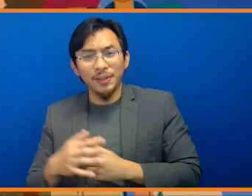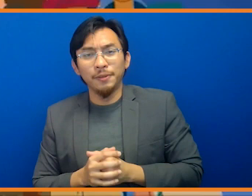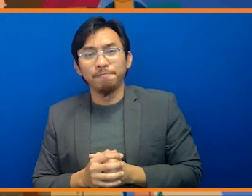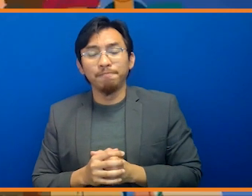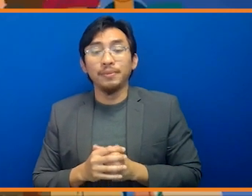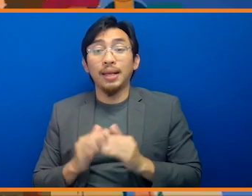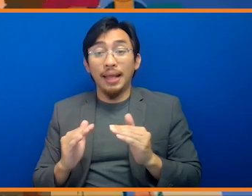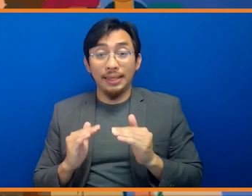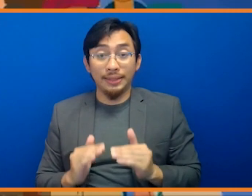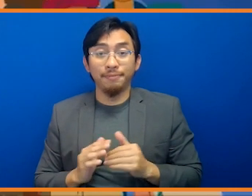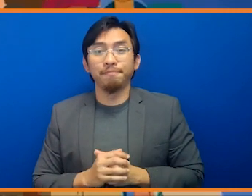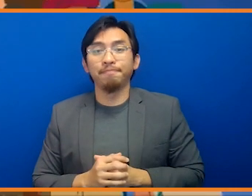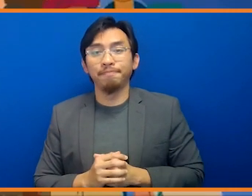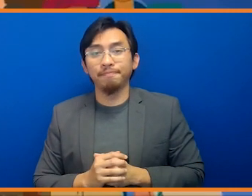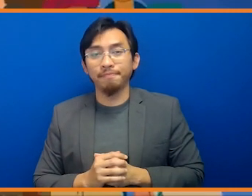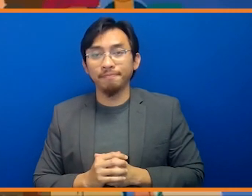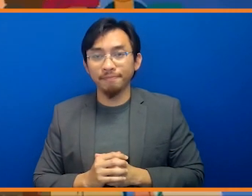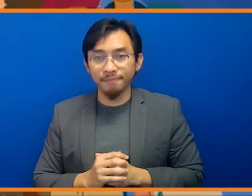Next.